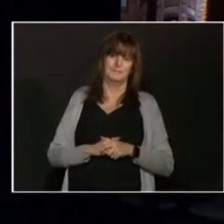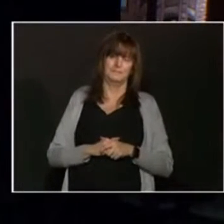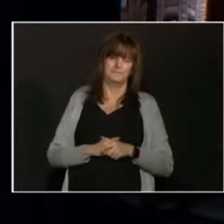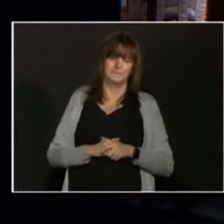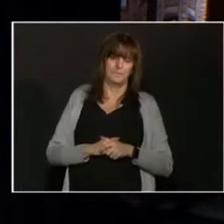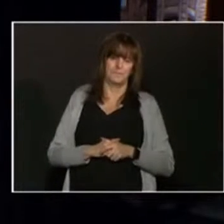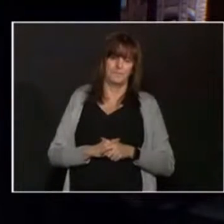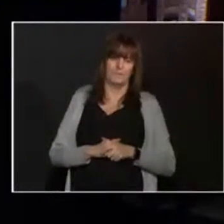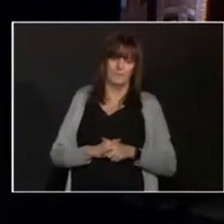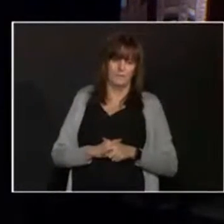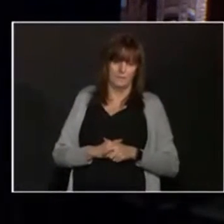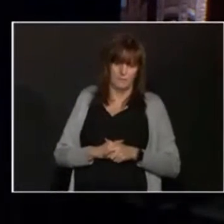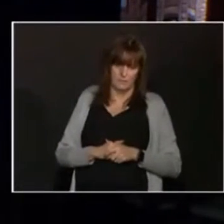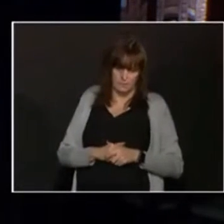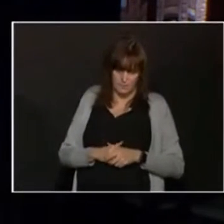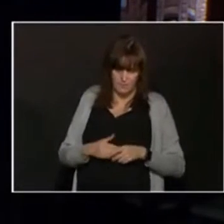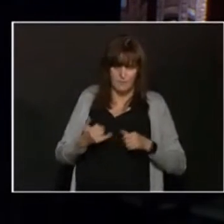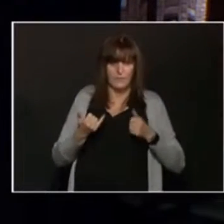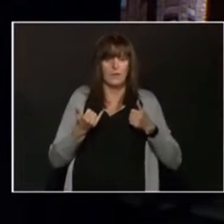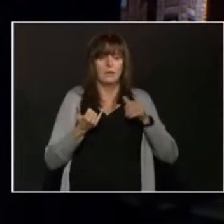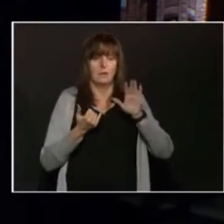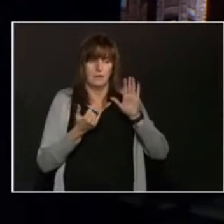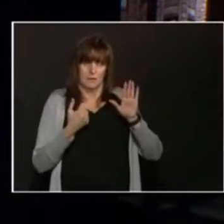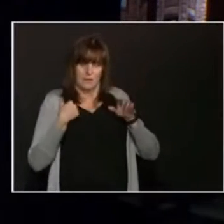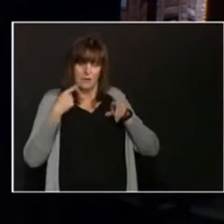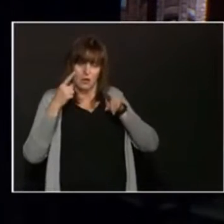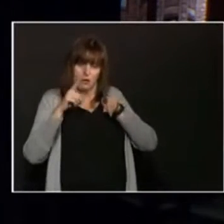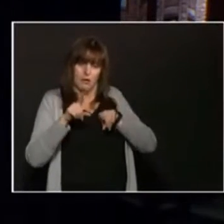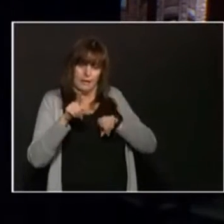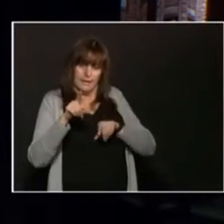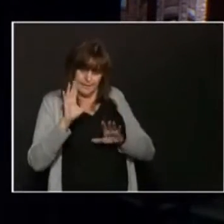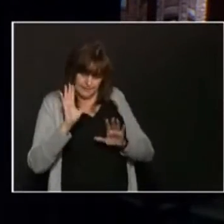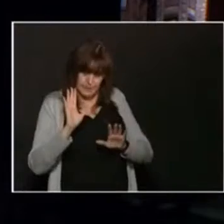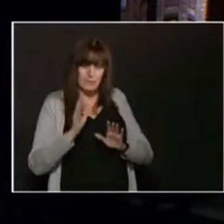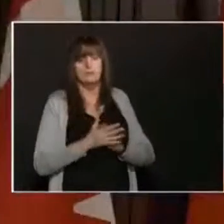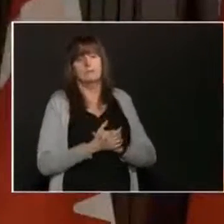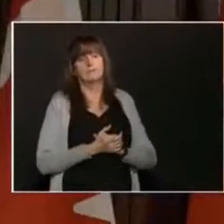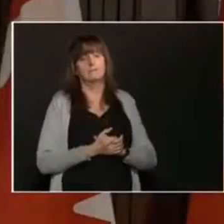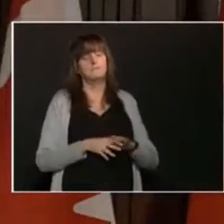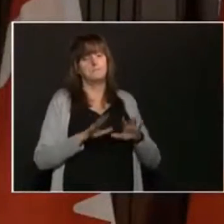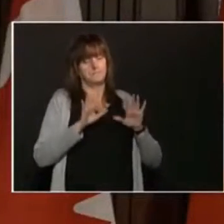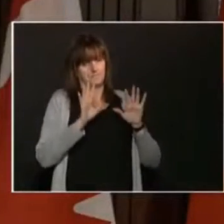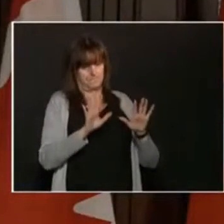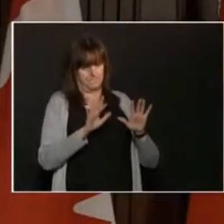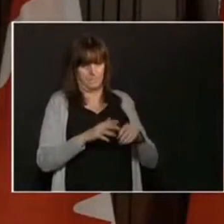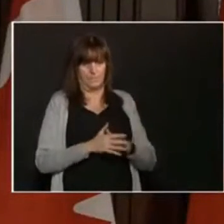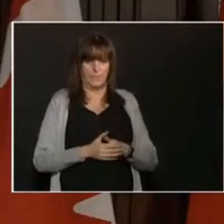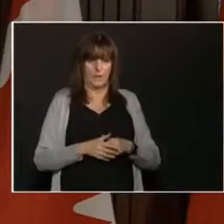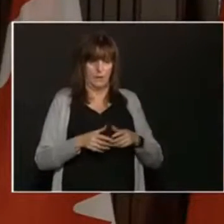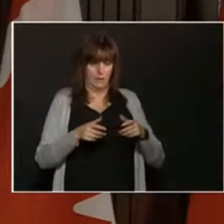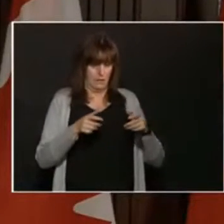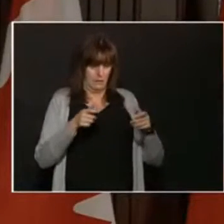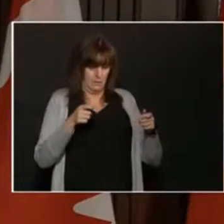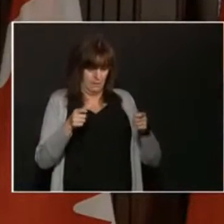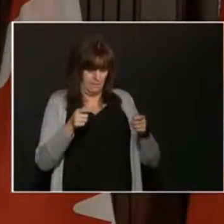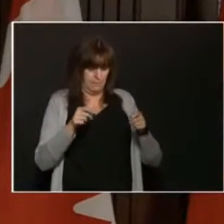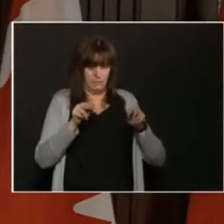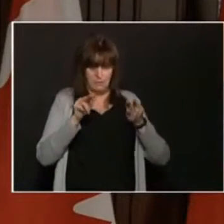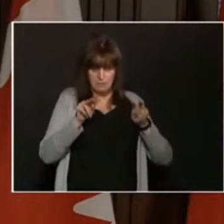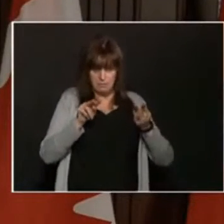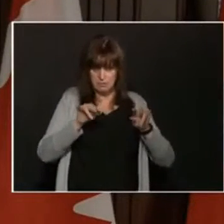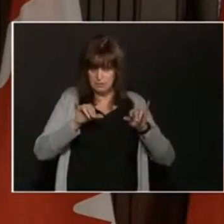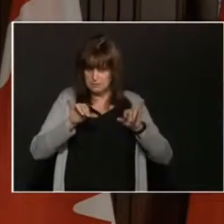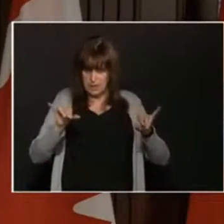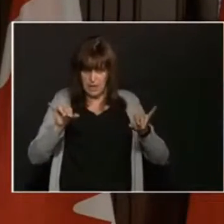Yes, I agree with Dr. Brown. I think enforcement is obviously important, strict measures and enforcement thereof and clear